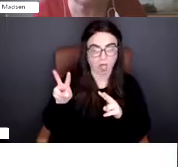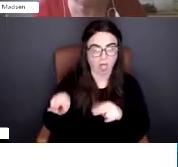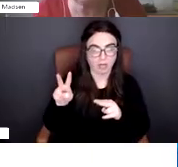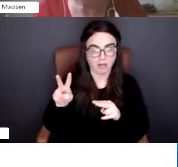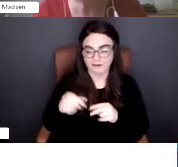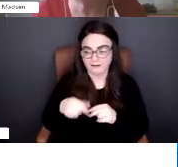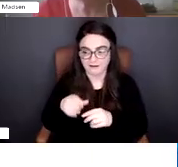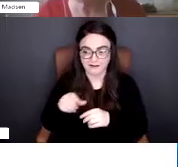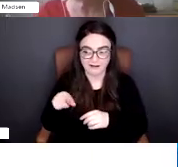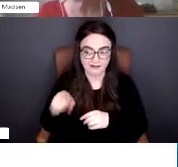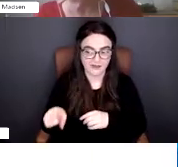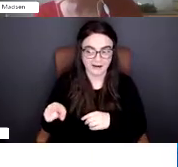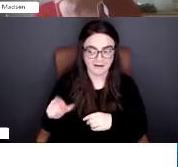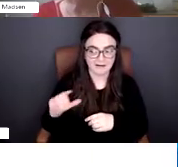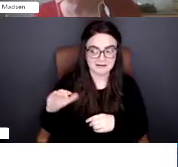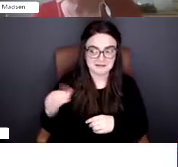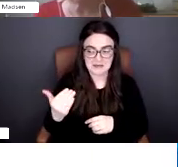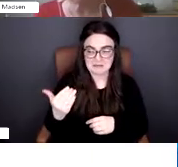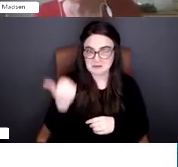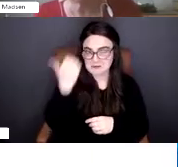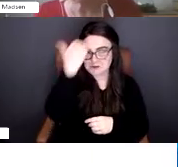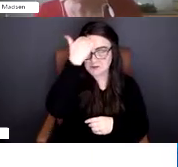other people, and verbal aggression.